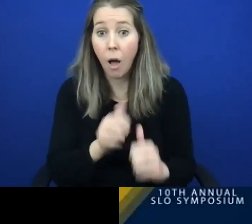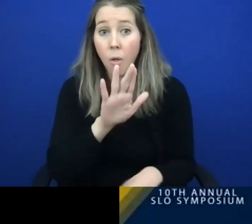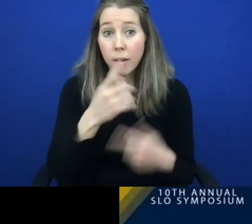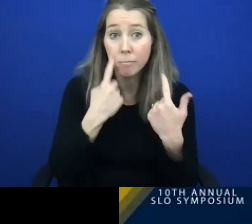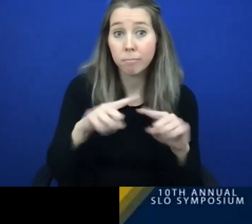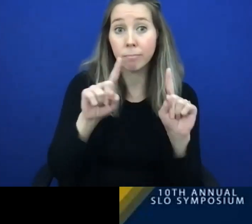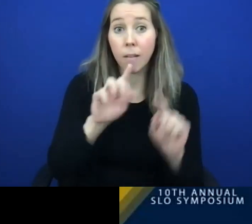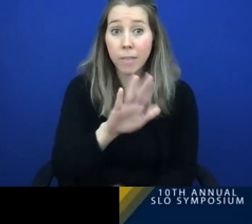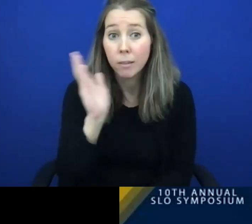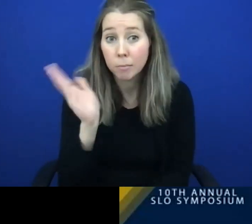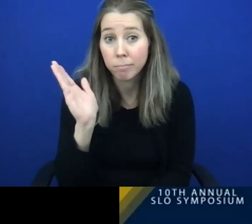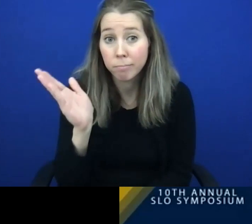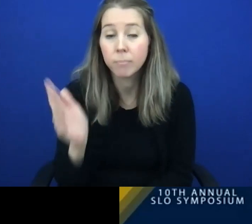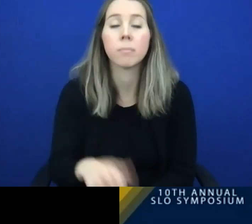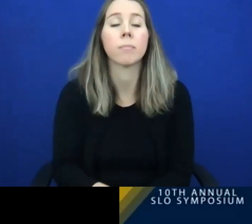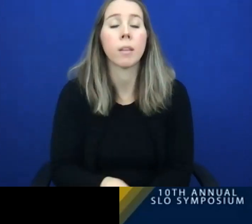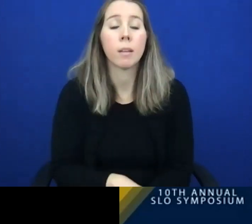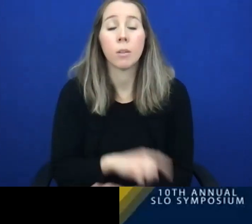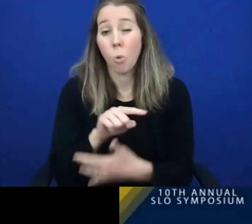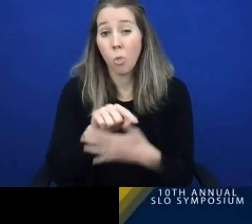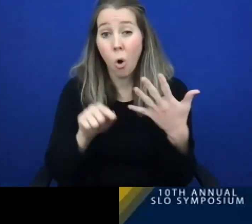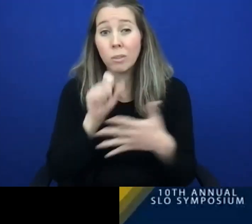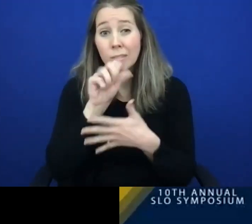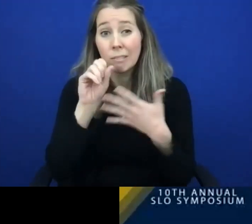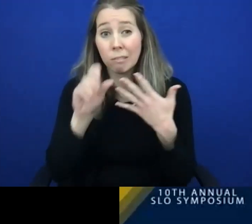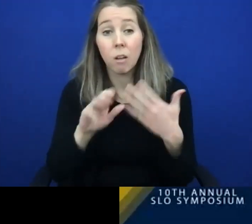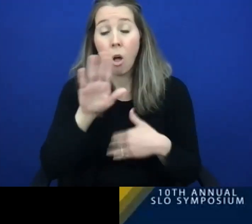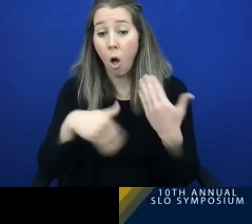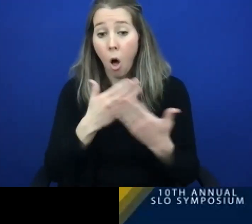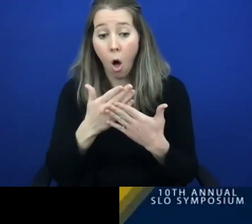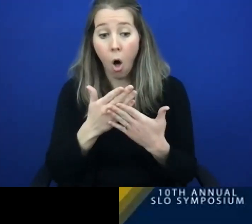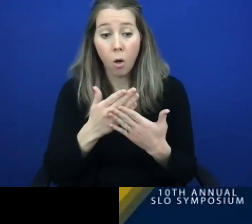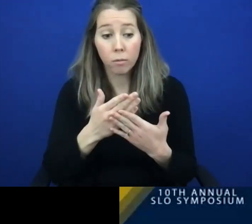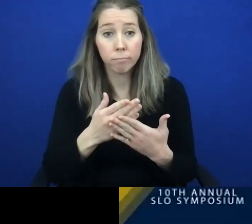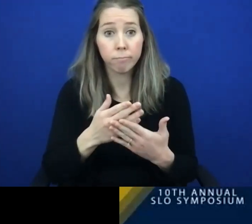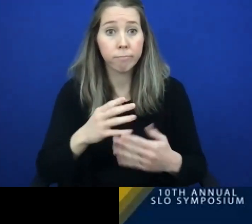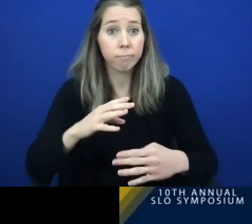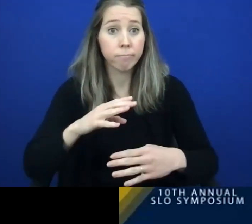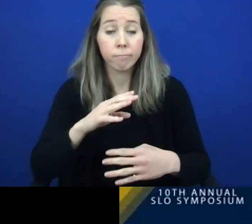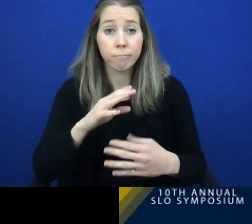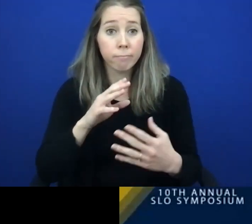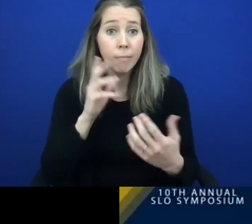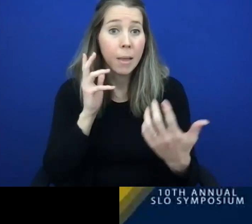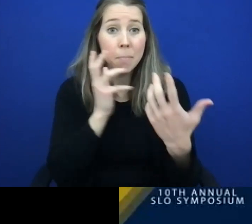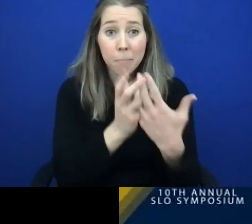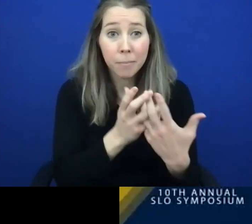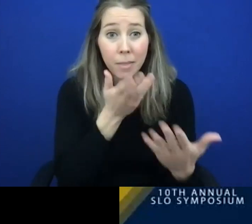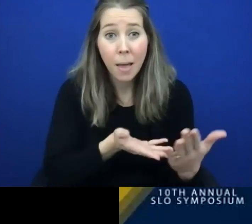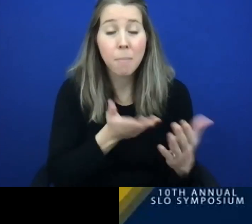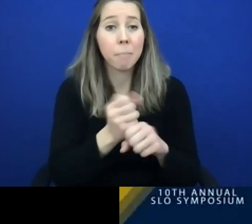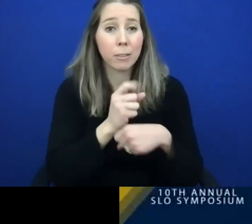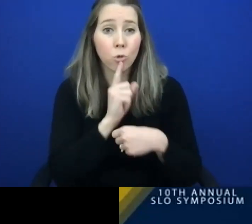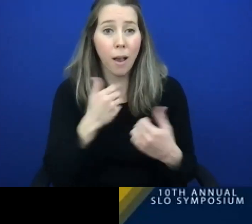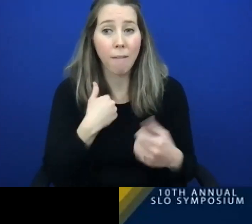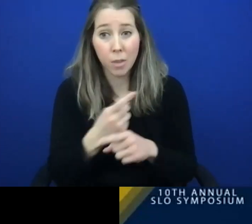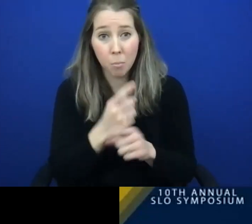And so these are all meeting them where they're at and making sure that they have the appropriate skills. Does